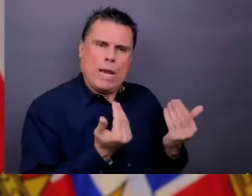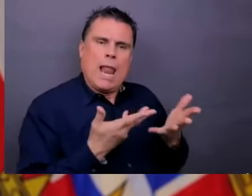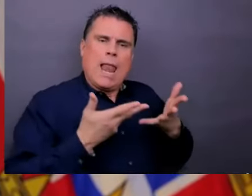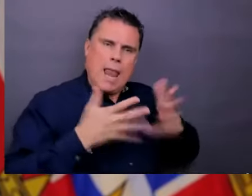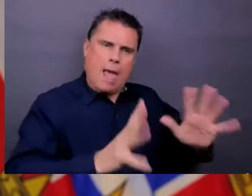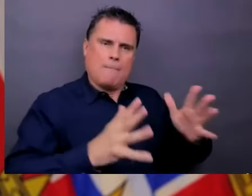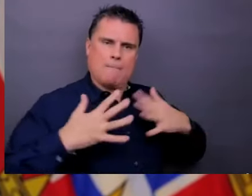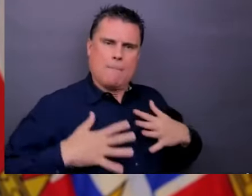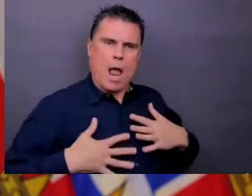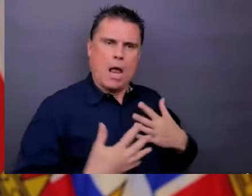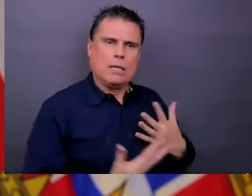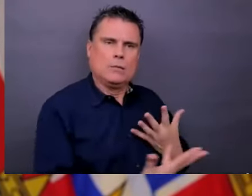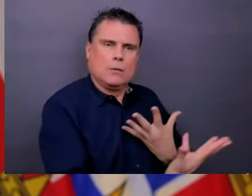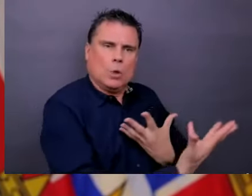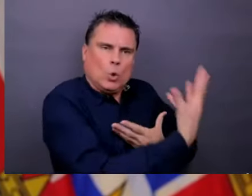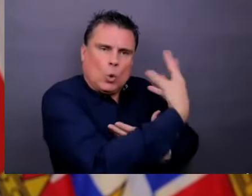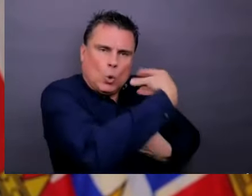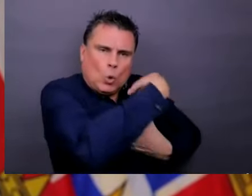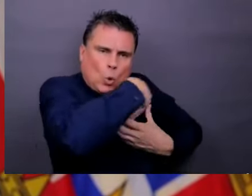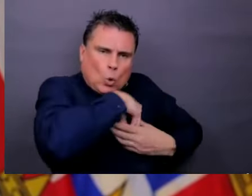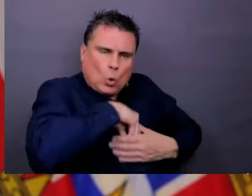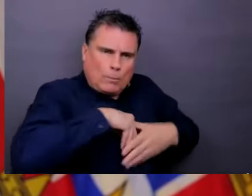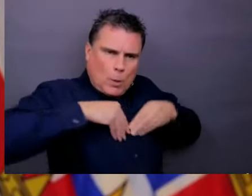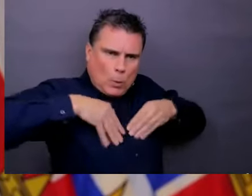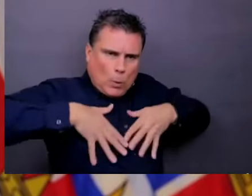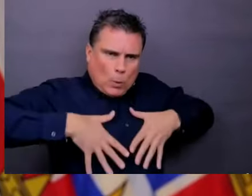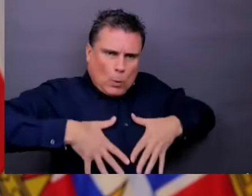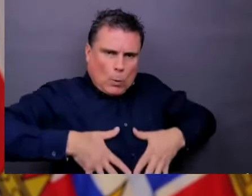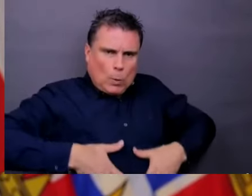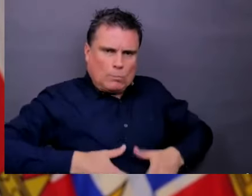more longer lasting benefit if we have